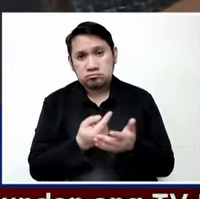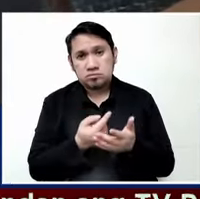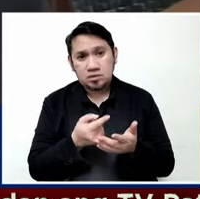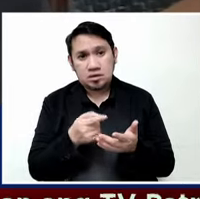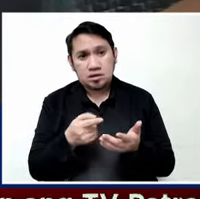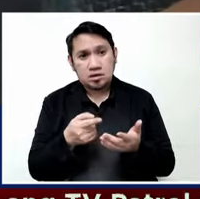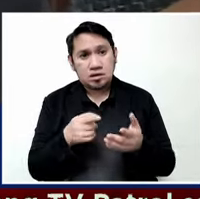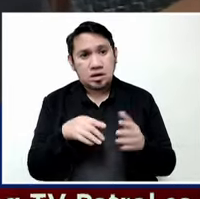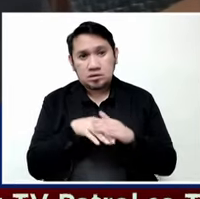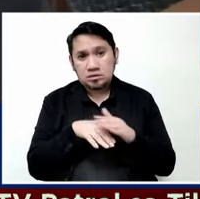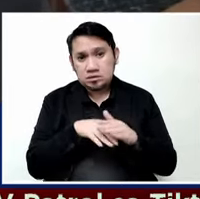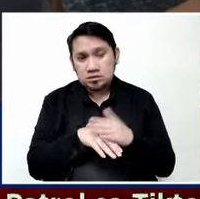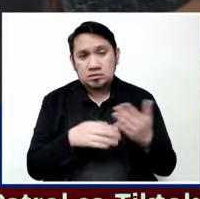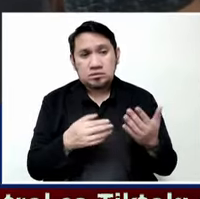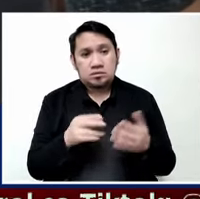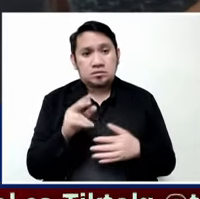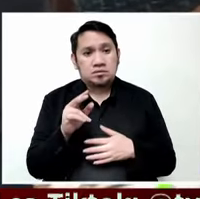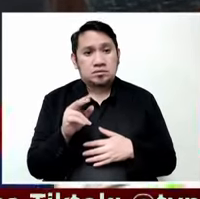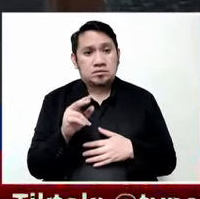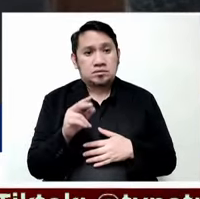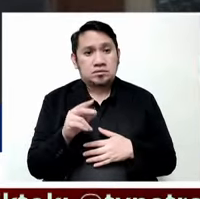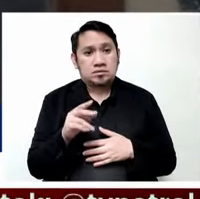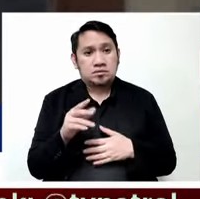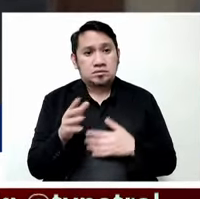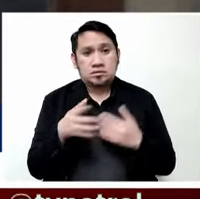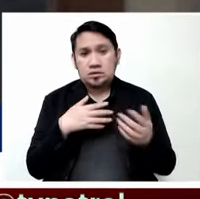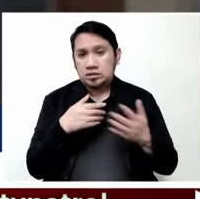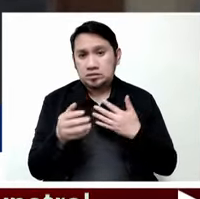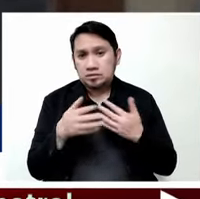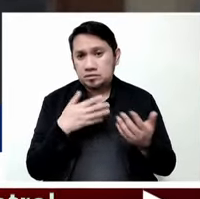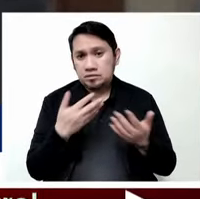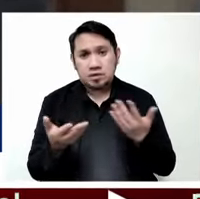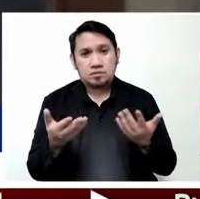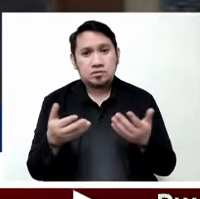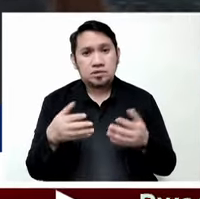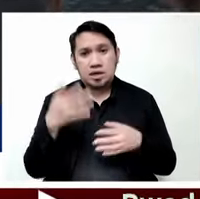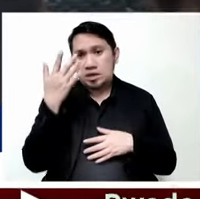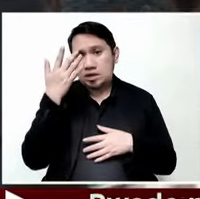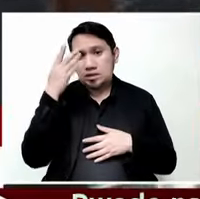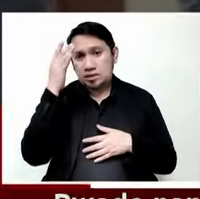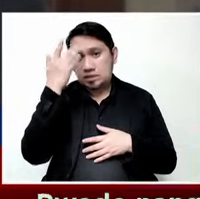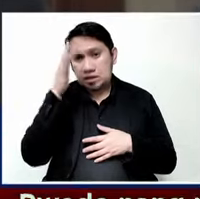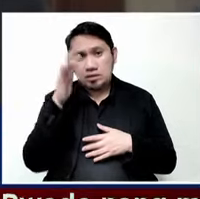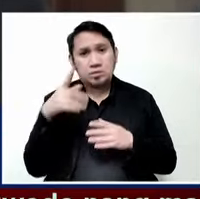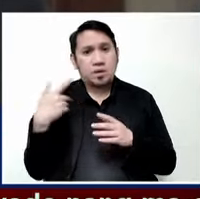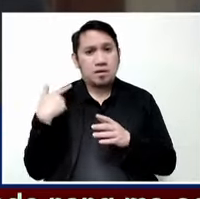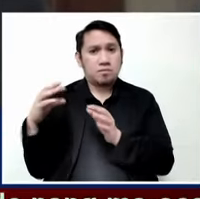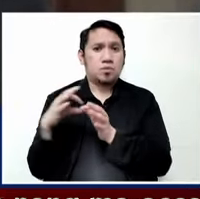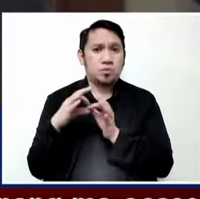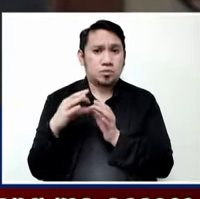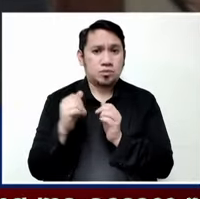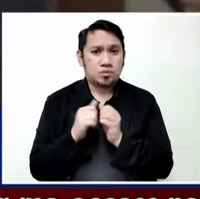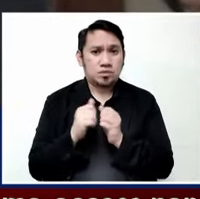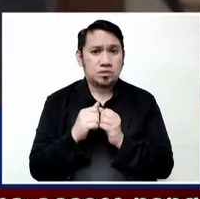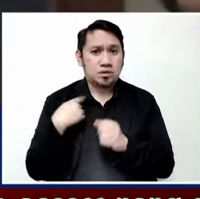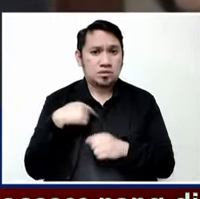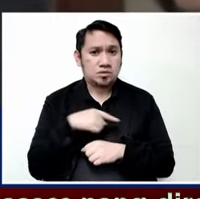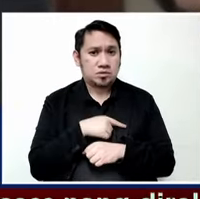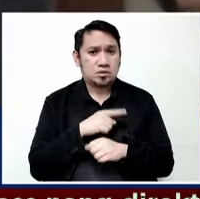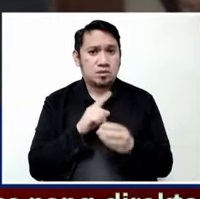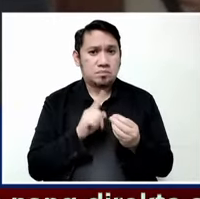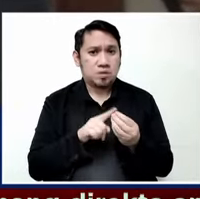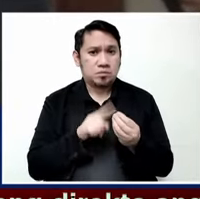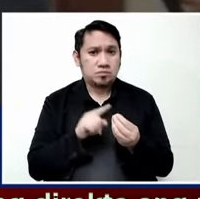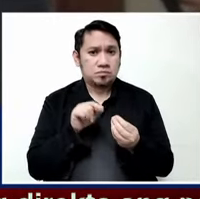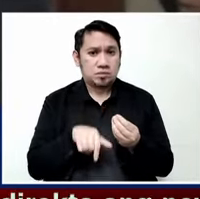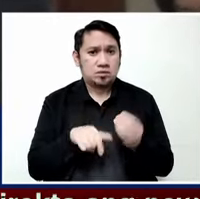in fact, as well as the National Intelligence Coordinating Agency are working closely with us with regard to these issues. And mismo si General Esperon